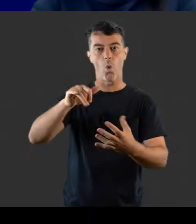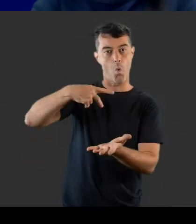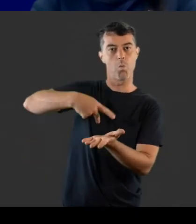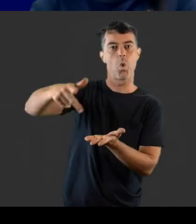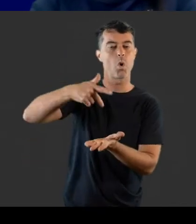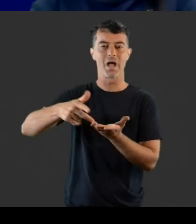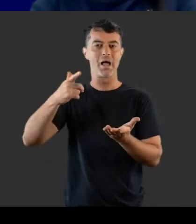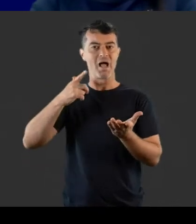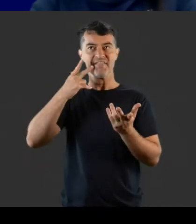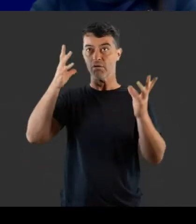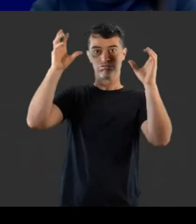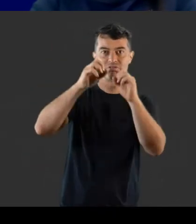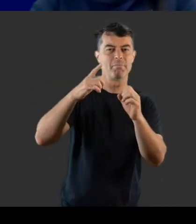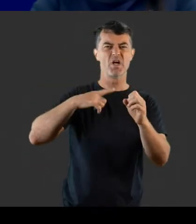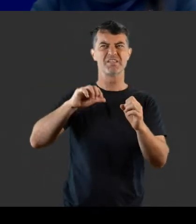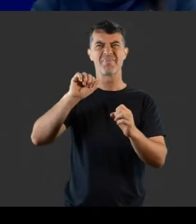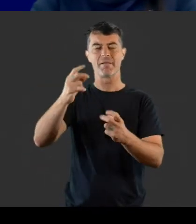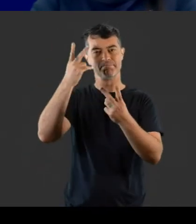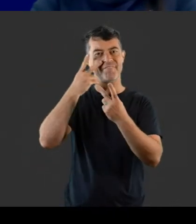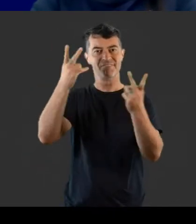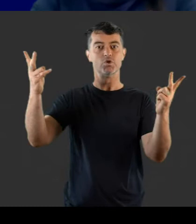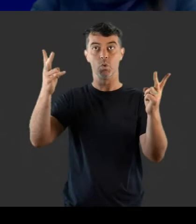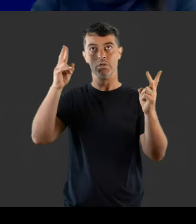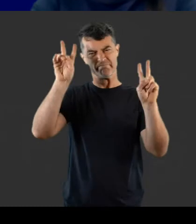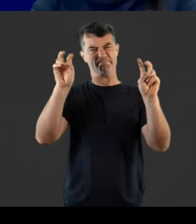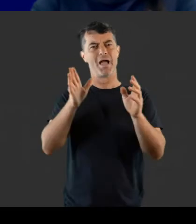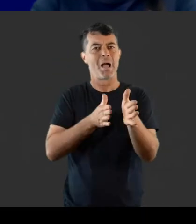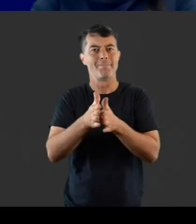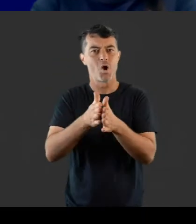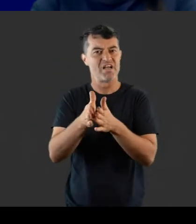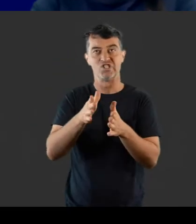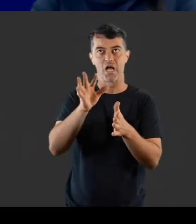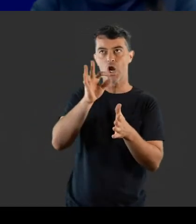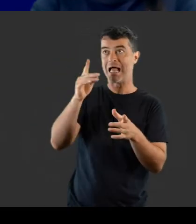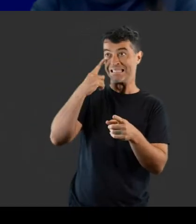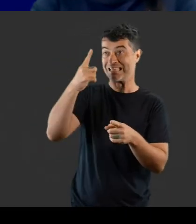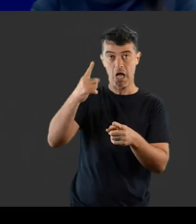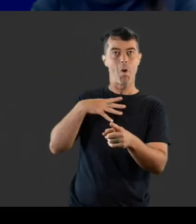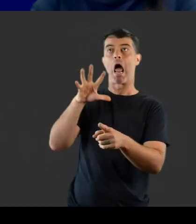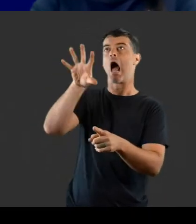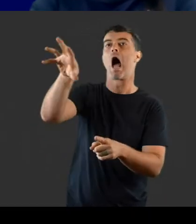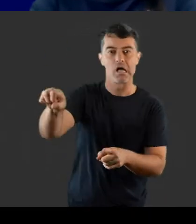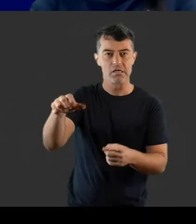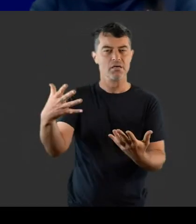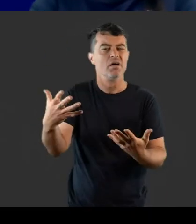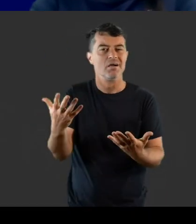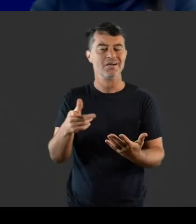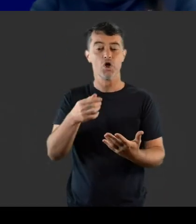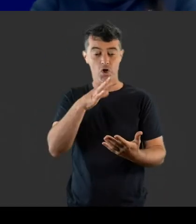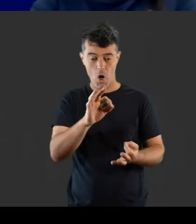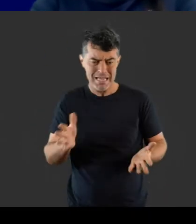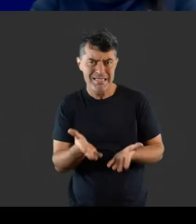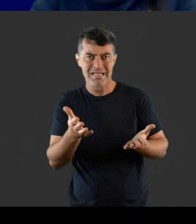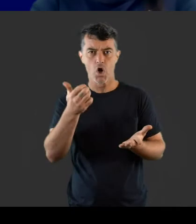walking, as they do not have the same visual motivation to reach for people and objects. If a child is